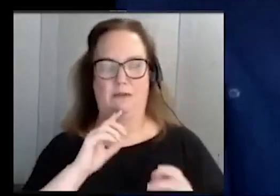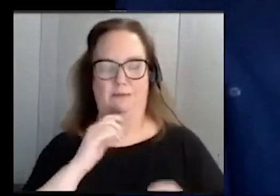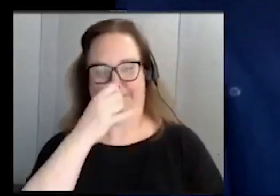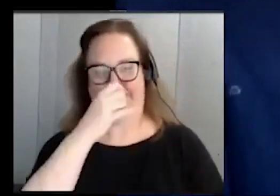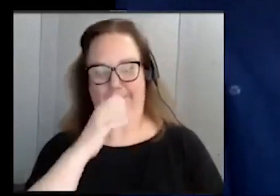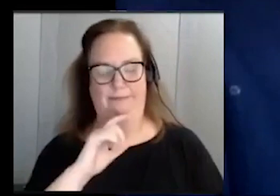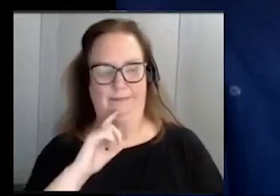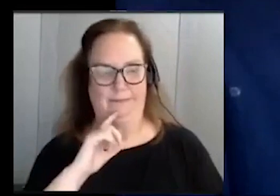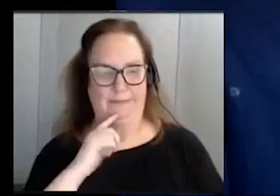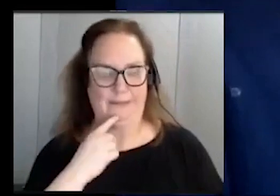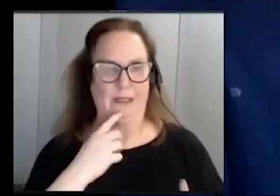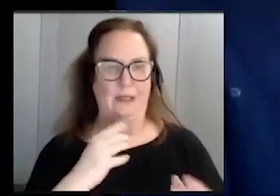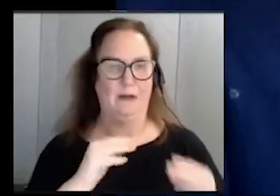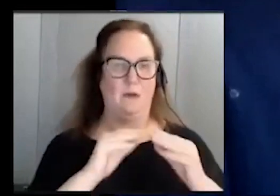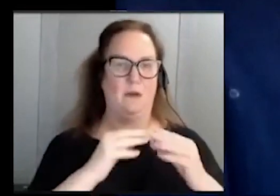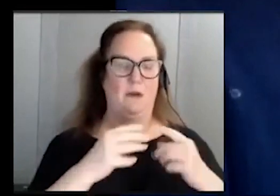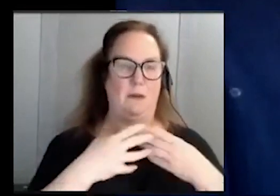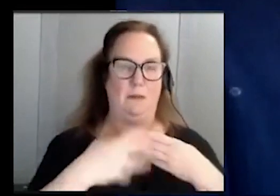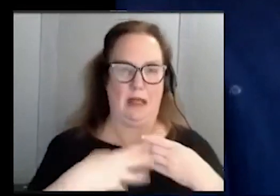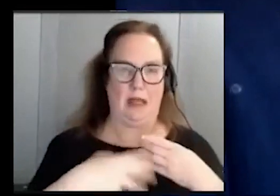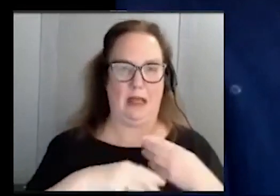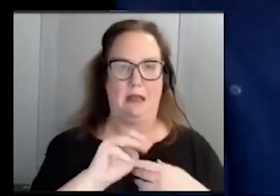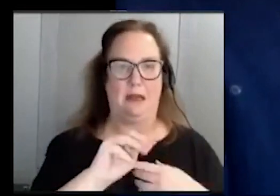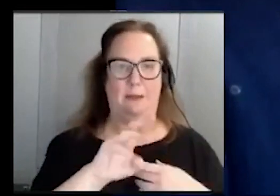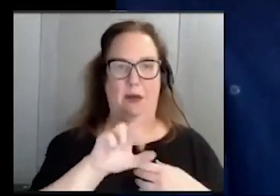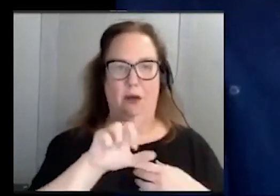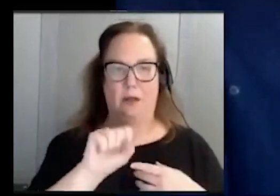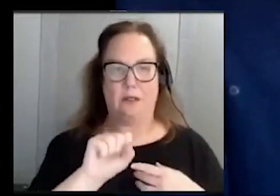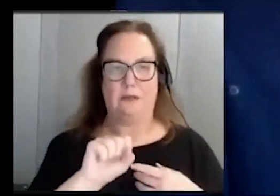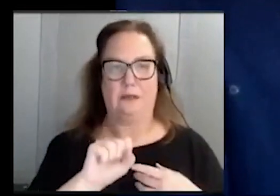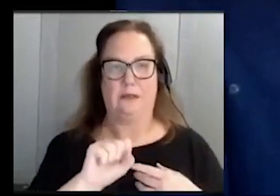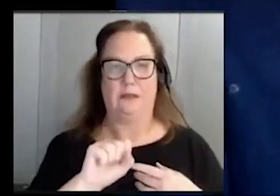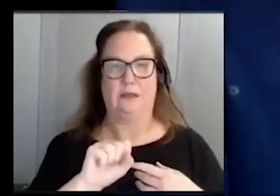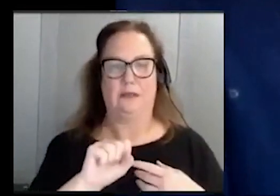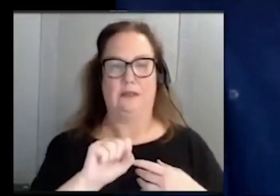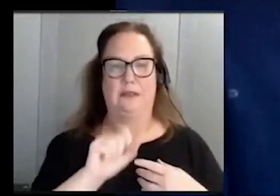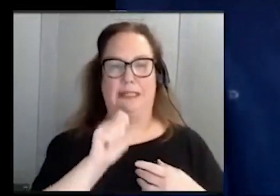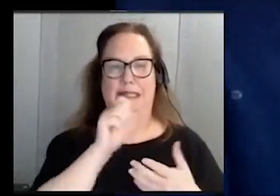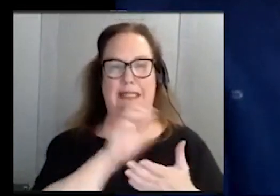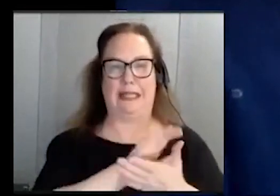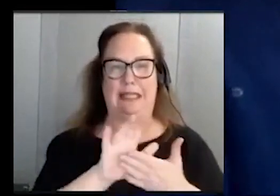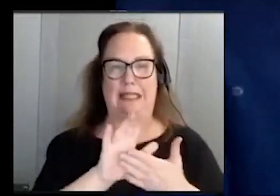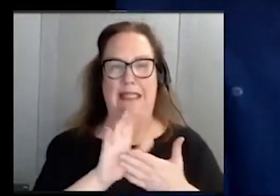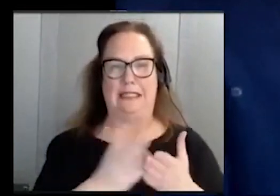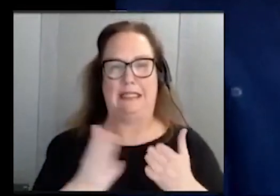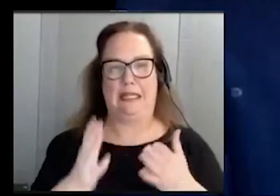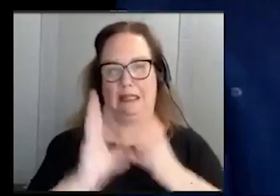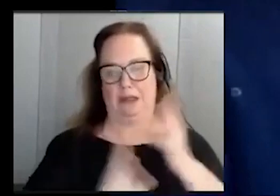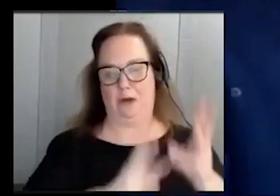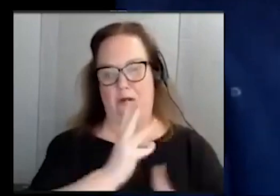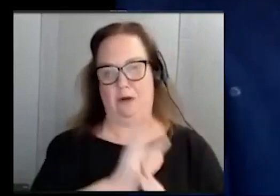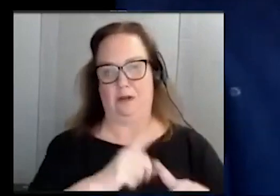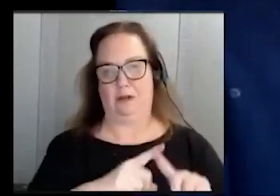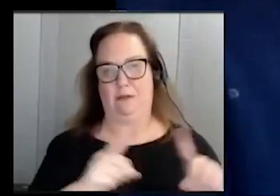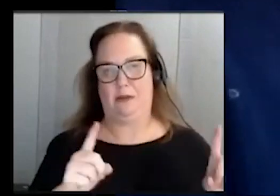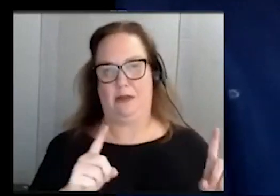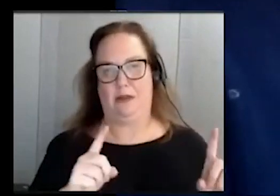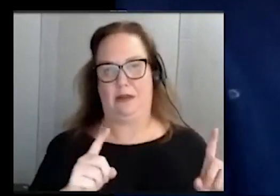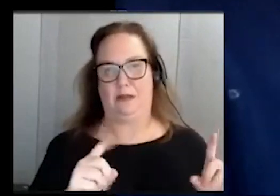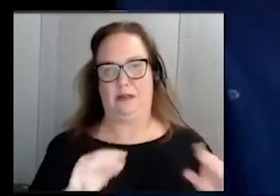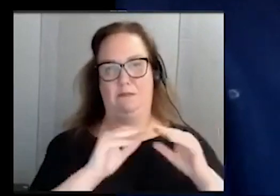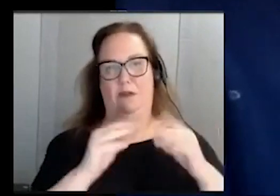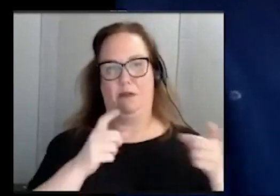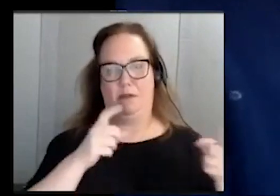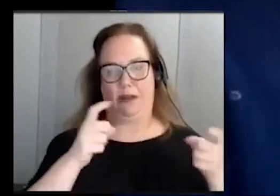lot more blood and mucus. I think it's still not the cleanest thing in the world, but it's far more